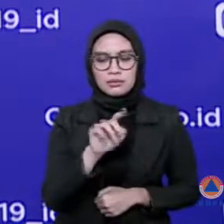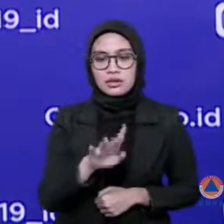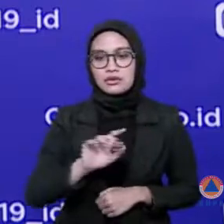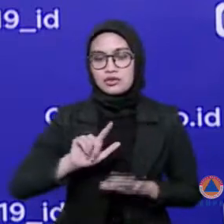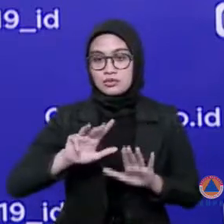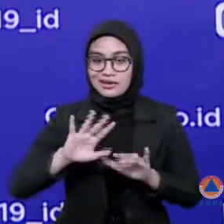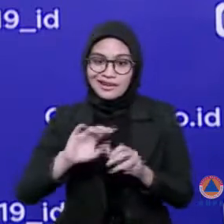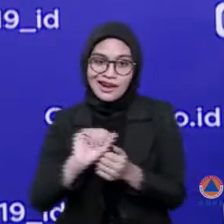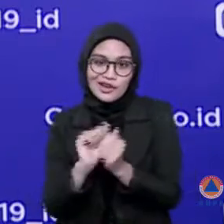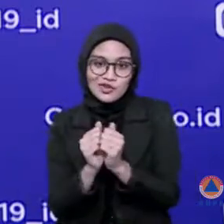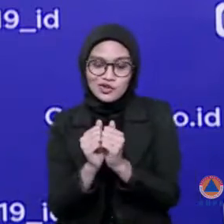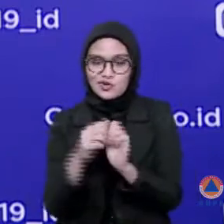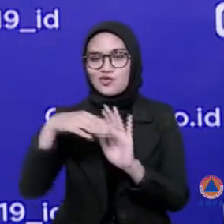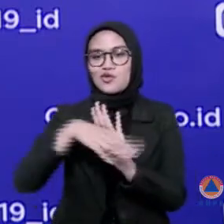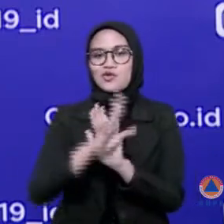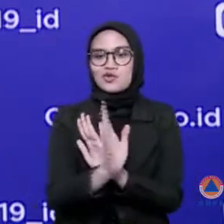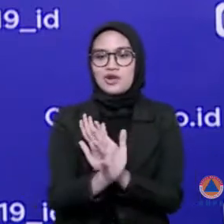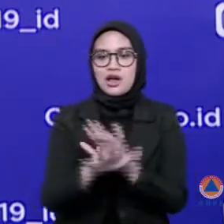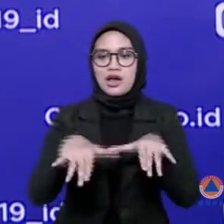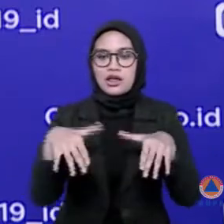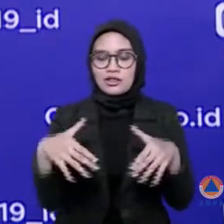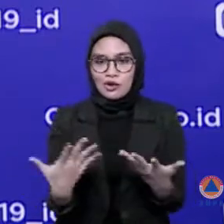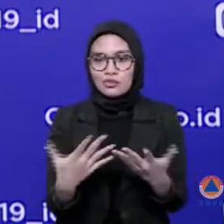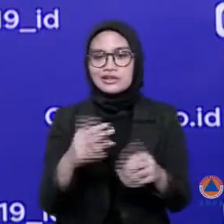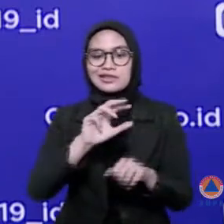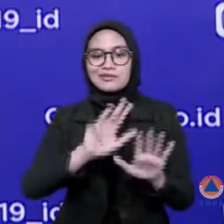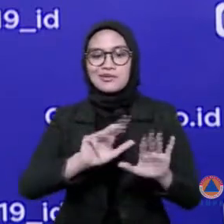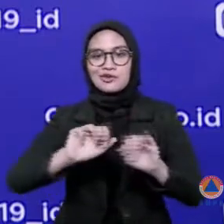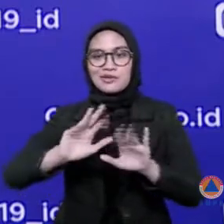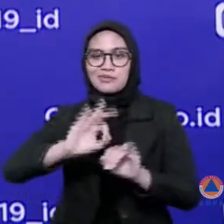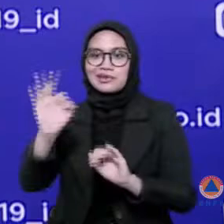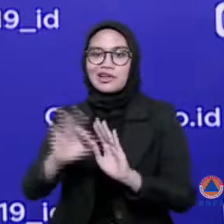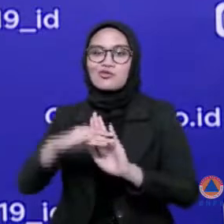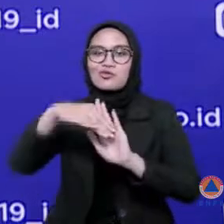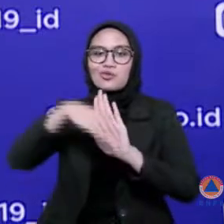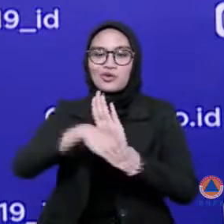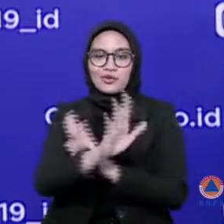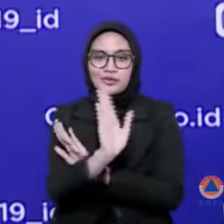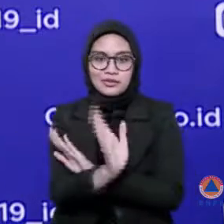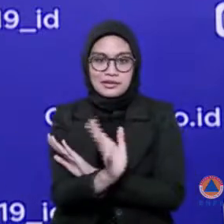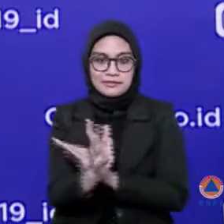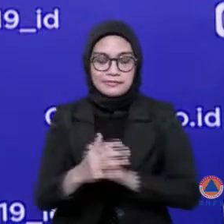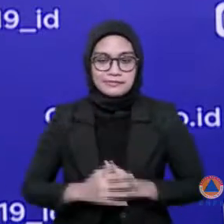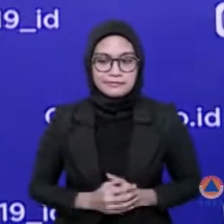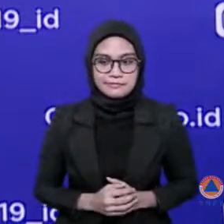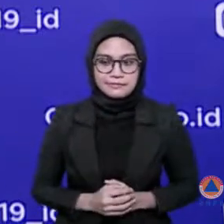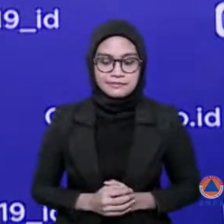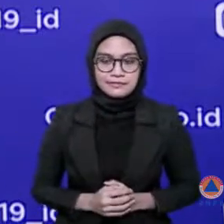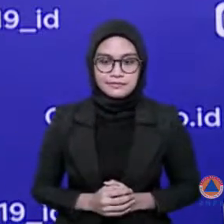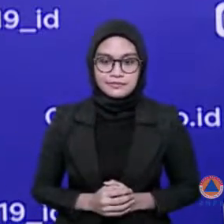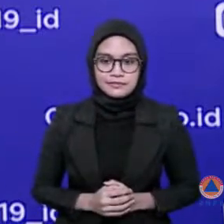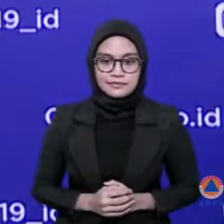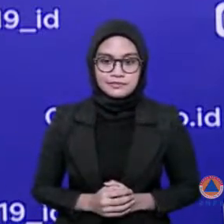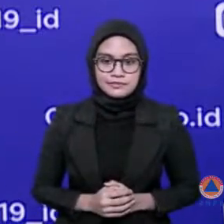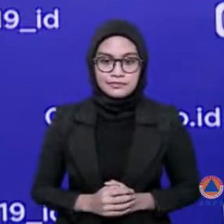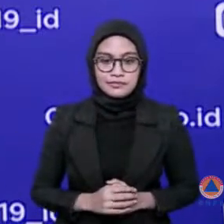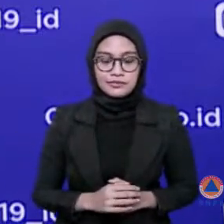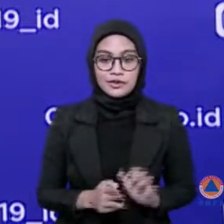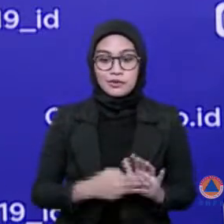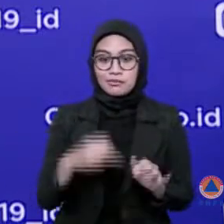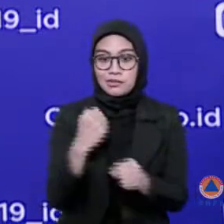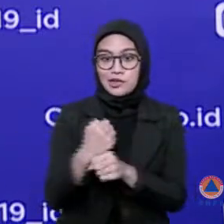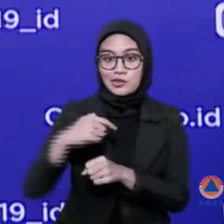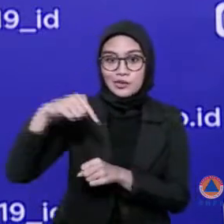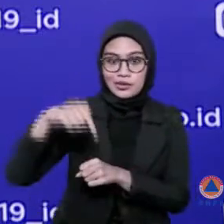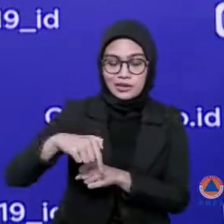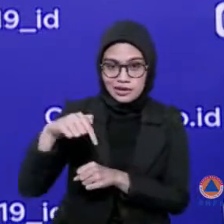1,749 cases, or have dropped 99% from the peak. And this week, recovery